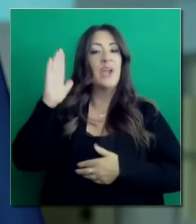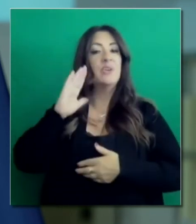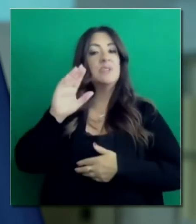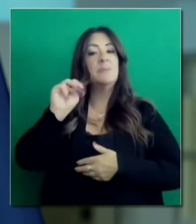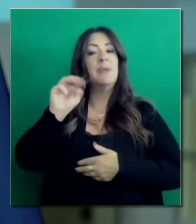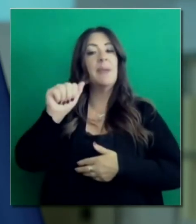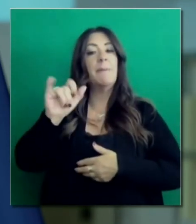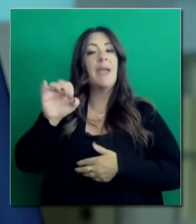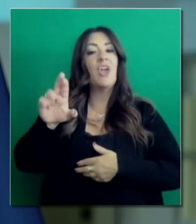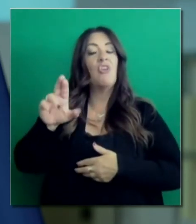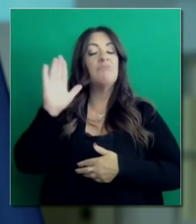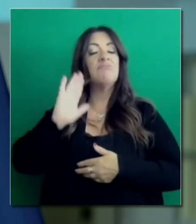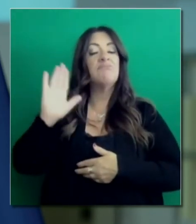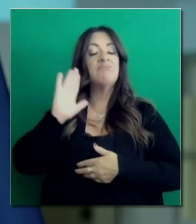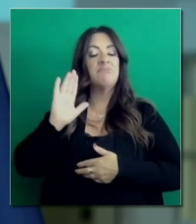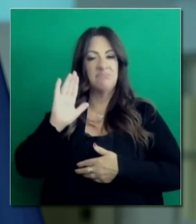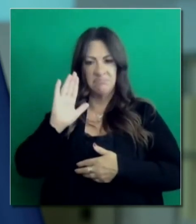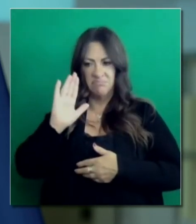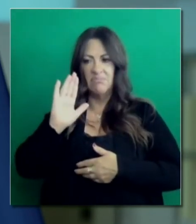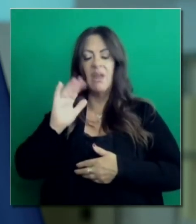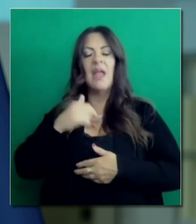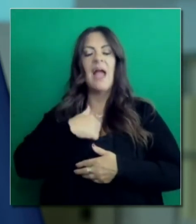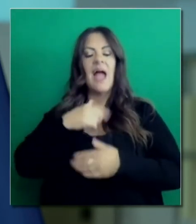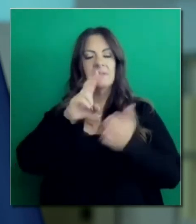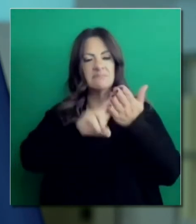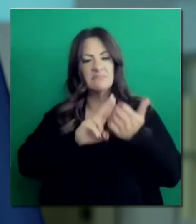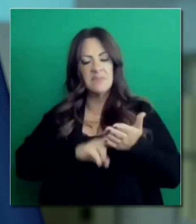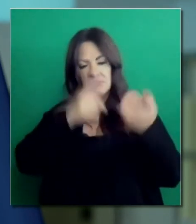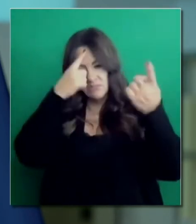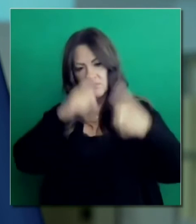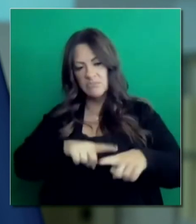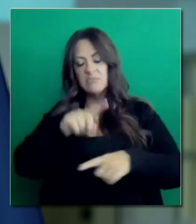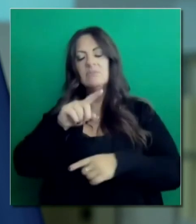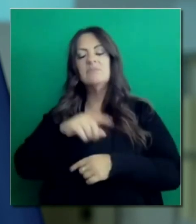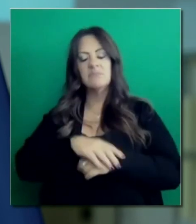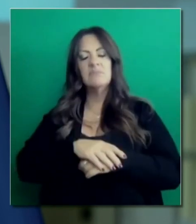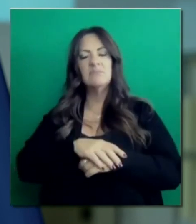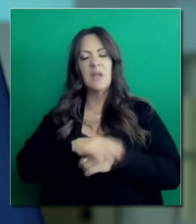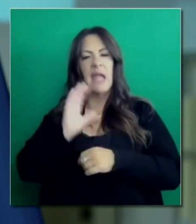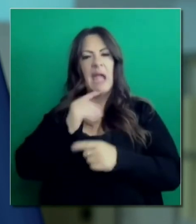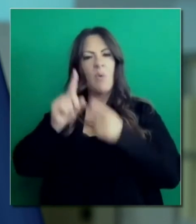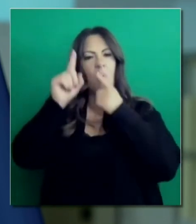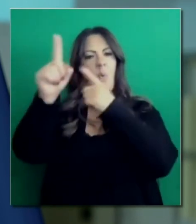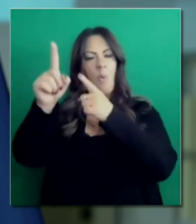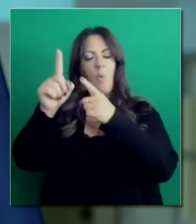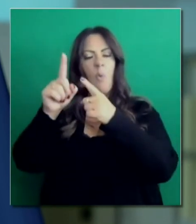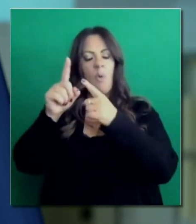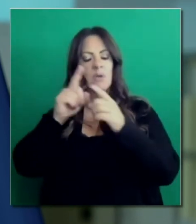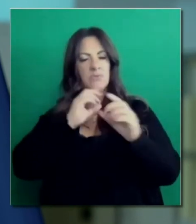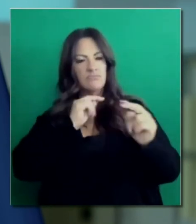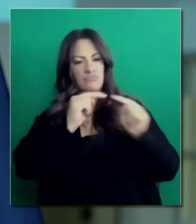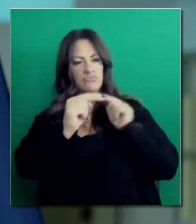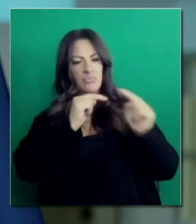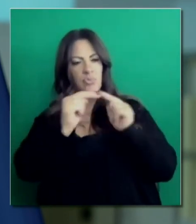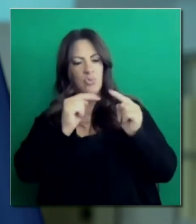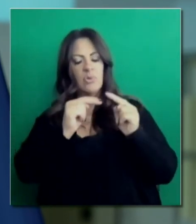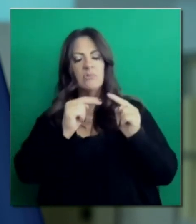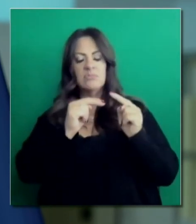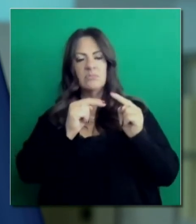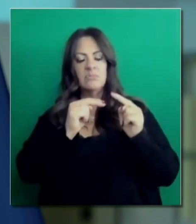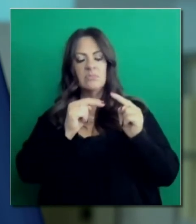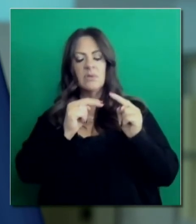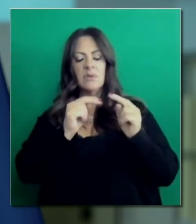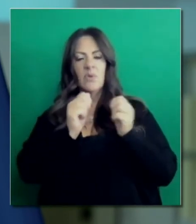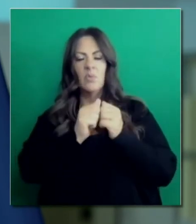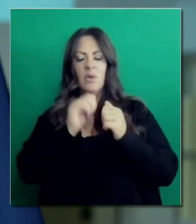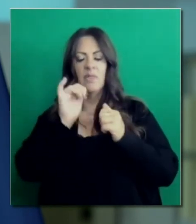these memorandums of understanding and the goals and desires to advance the collective bargaining cause. This is a startup operation. We're doing